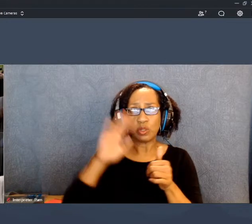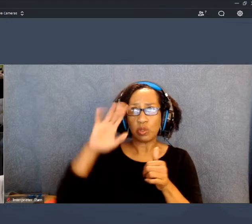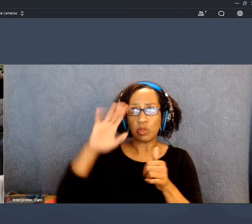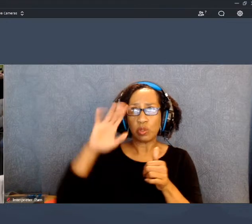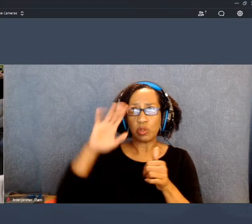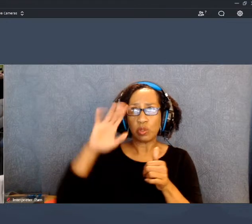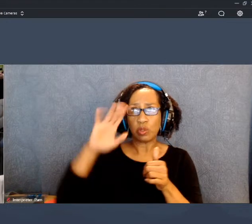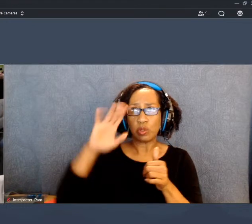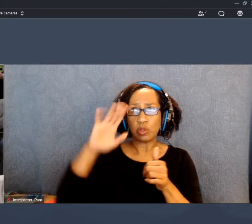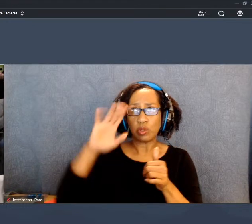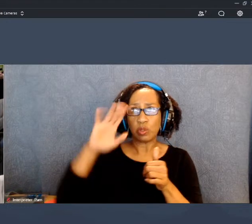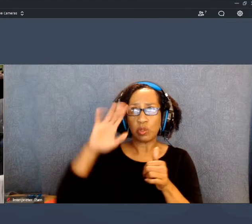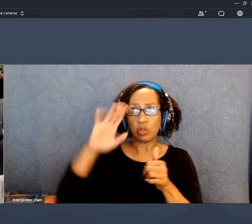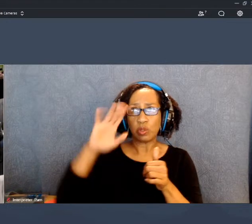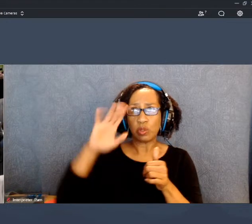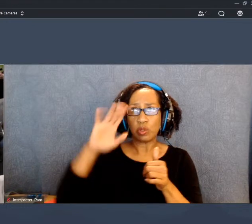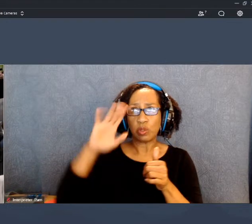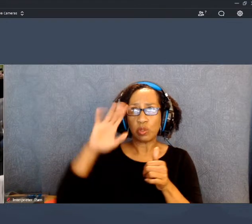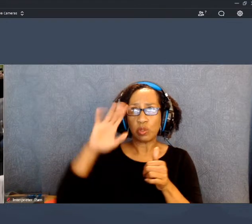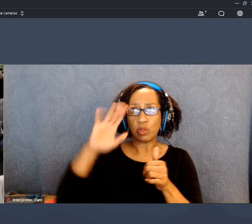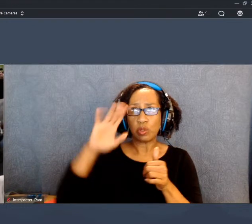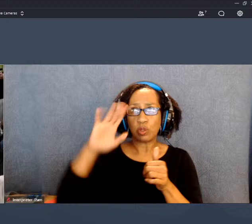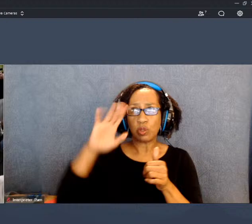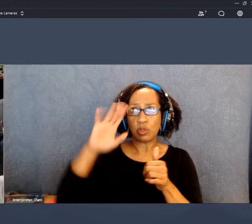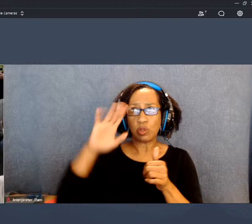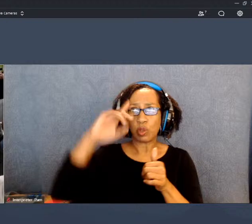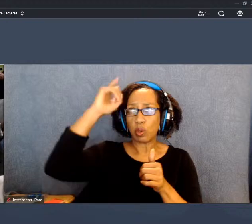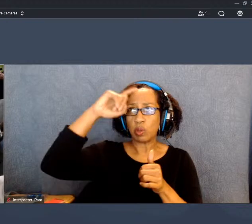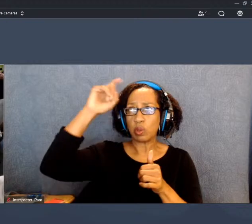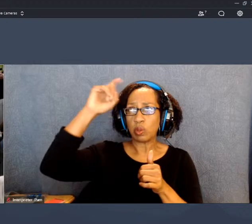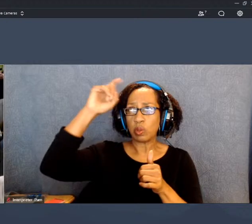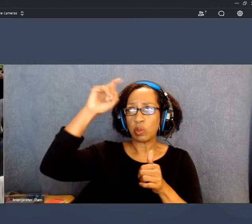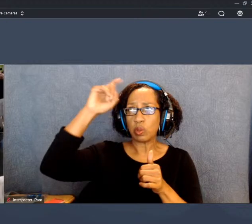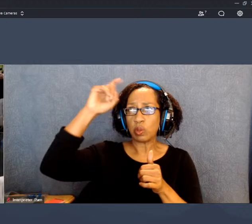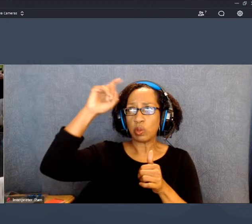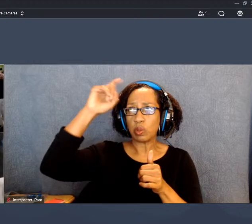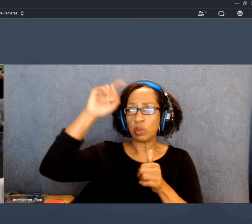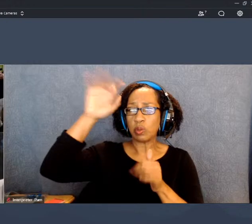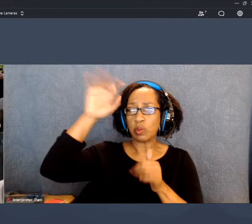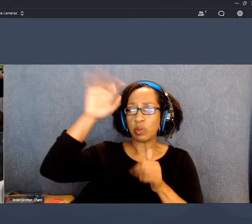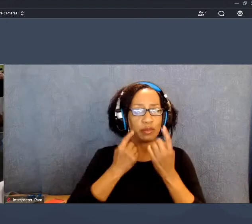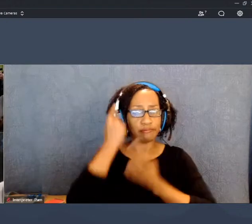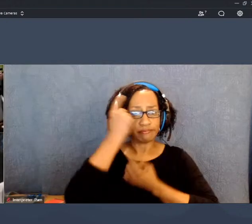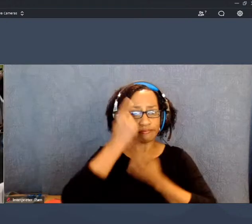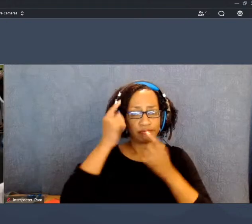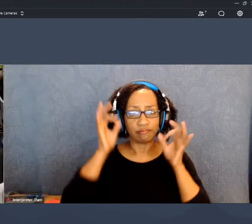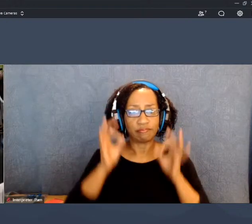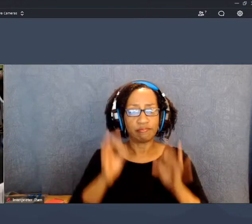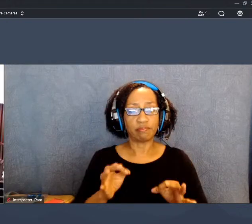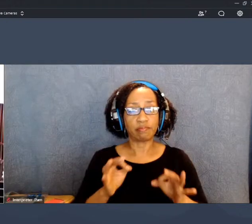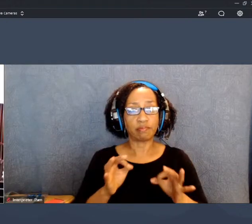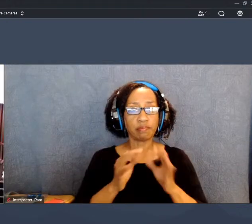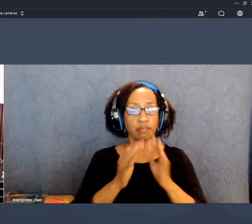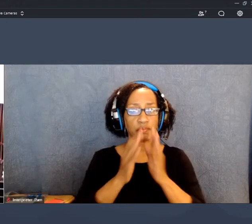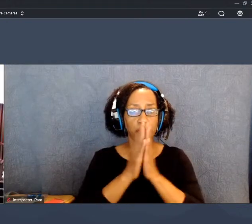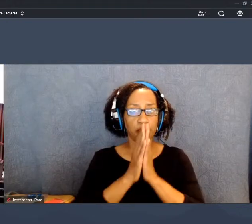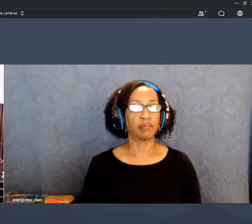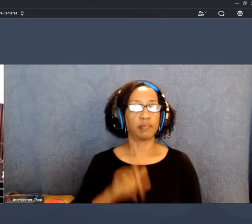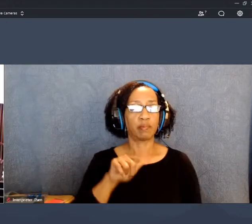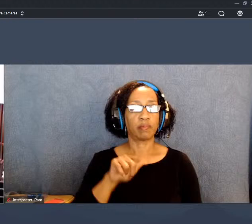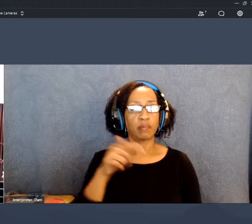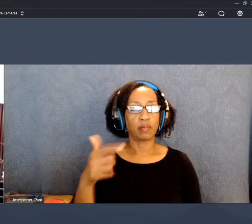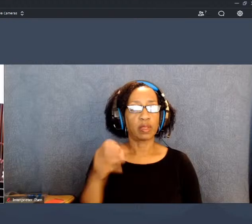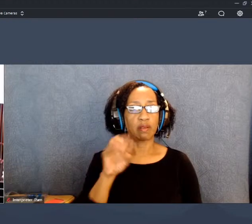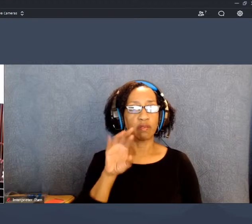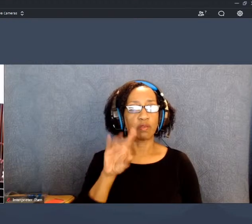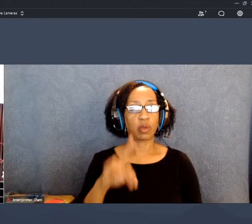make plans. This we pray in Jesus' name. Let us say amen. Amen. Councilman Ford. I pledge